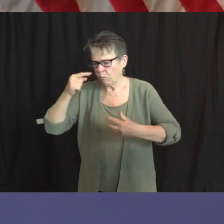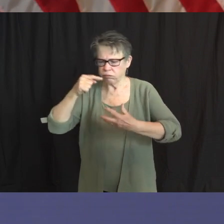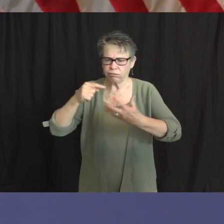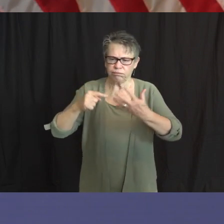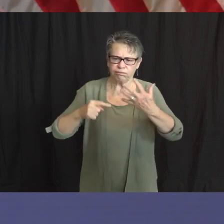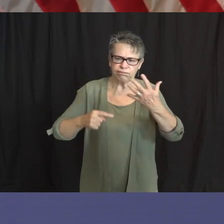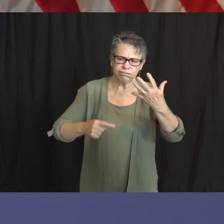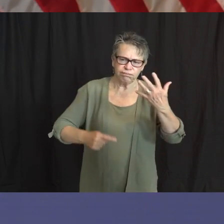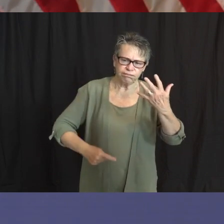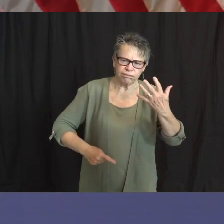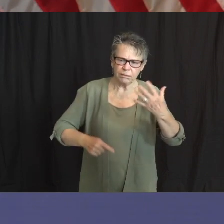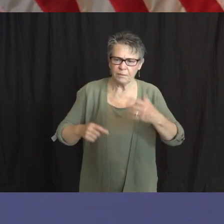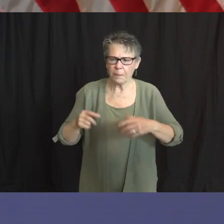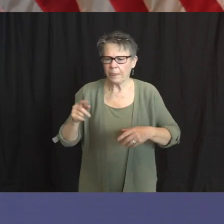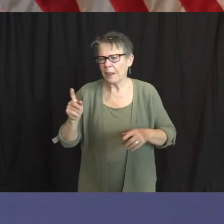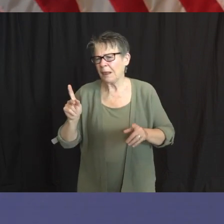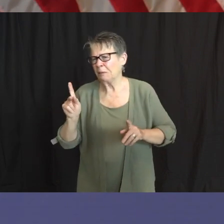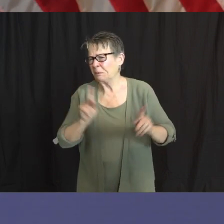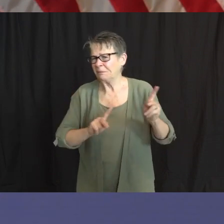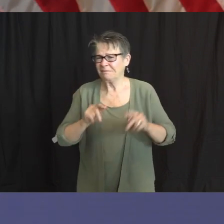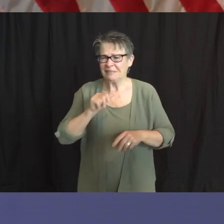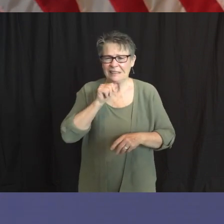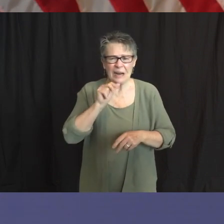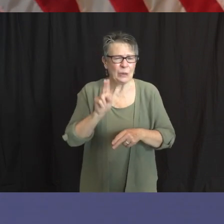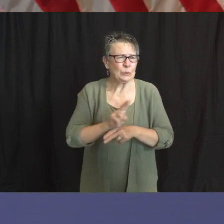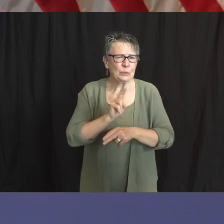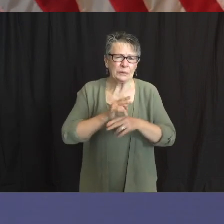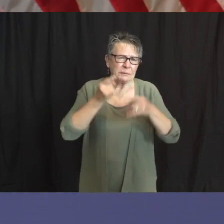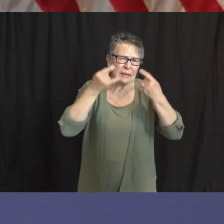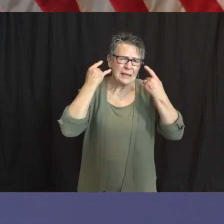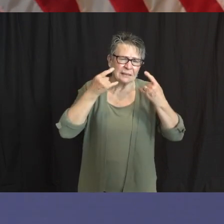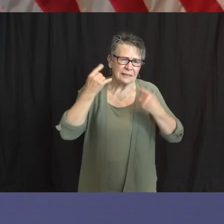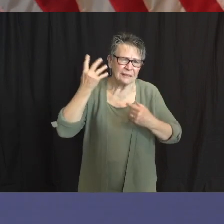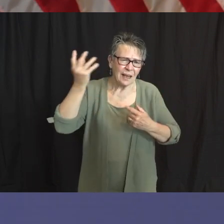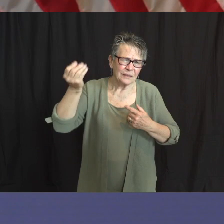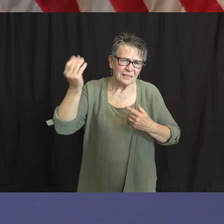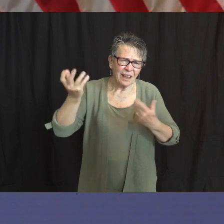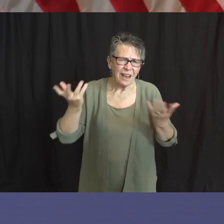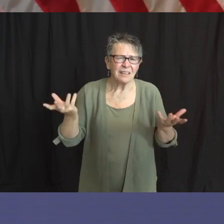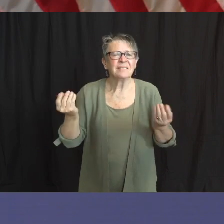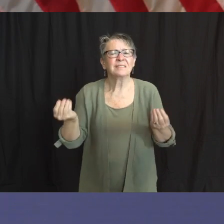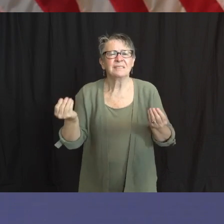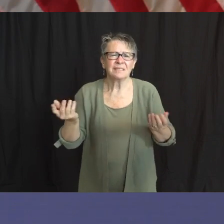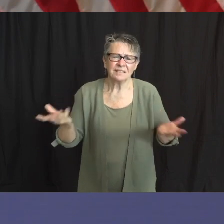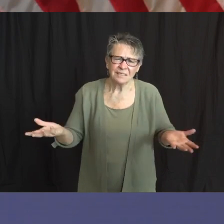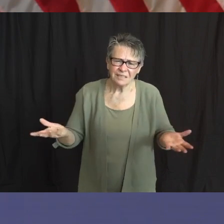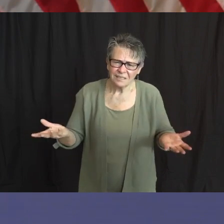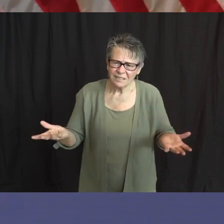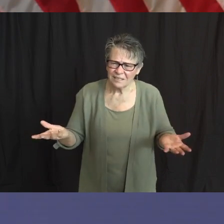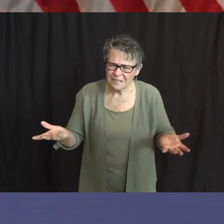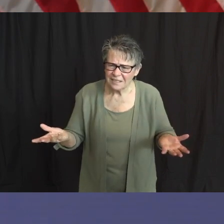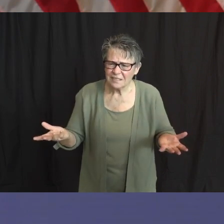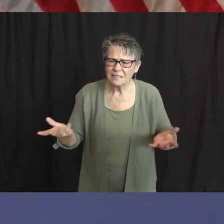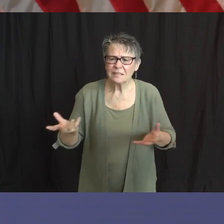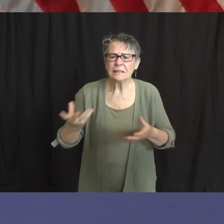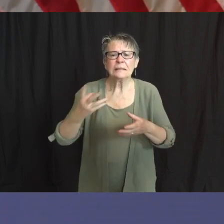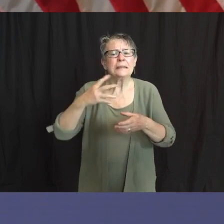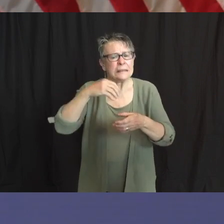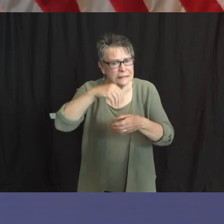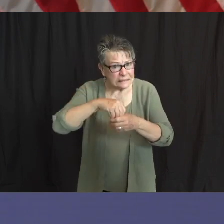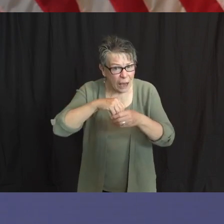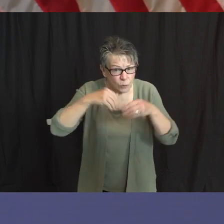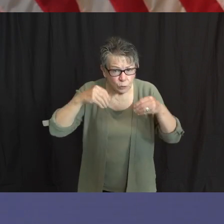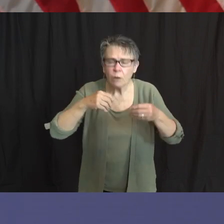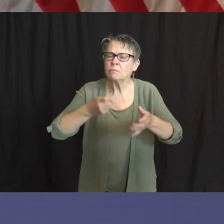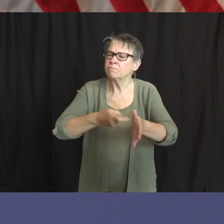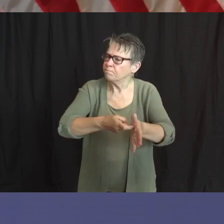coverings going on right now in public places. Again, you have to, if you're inside of a store, you've got to wear them, but I'm talking